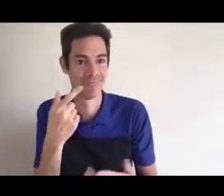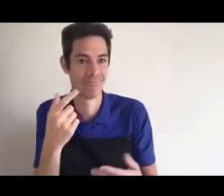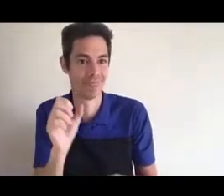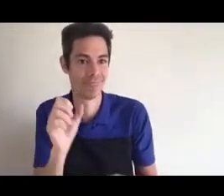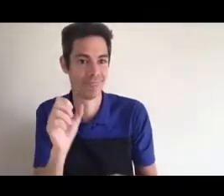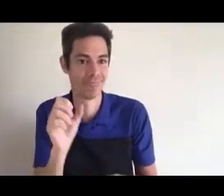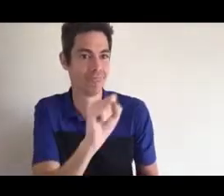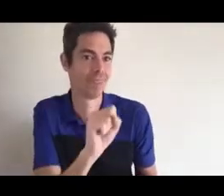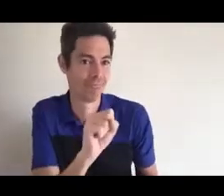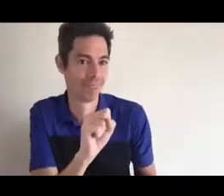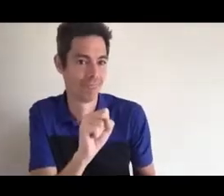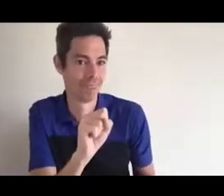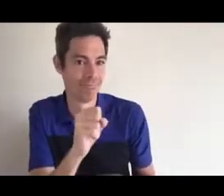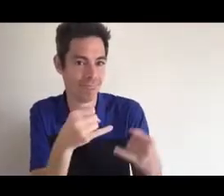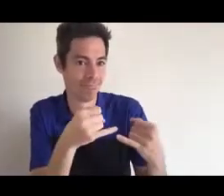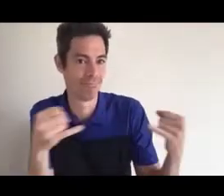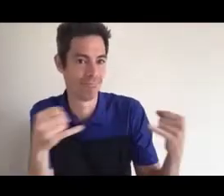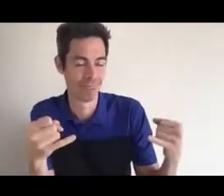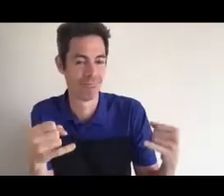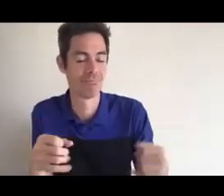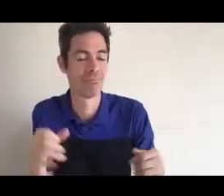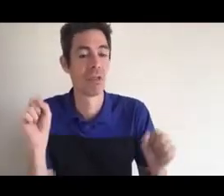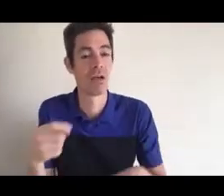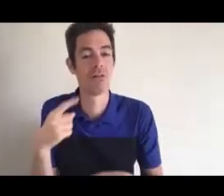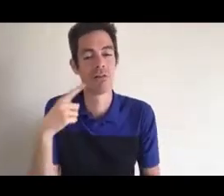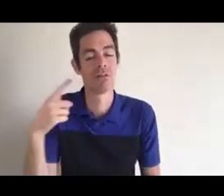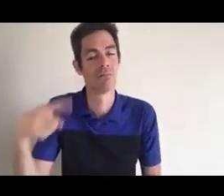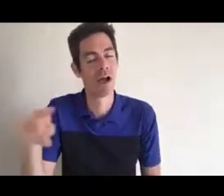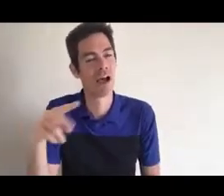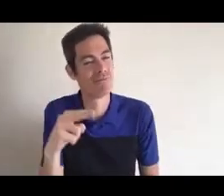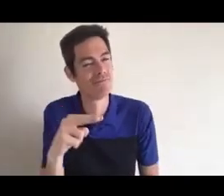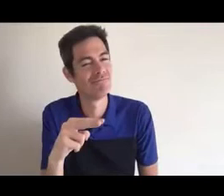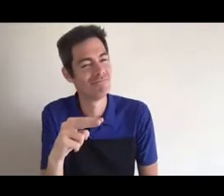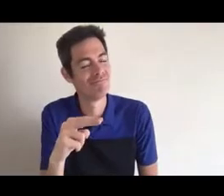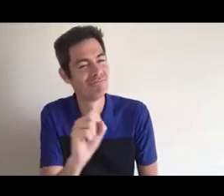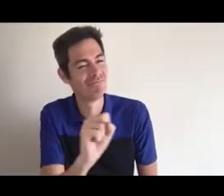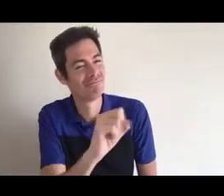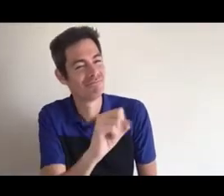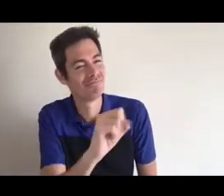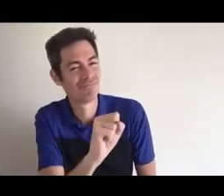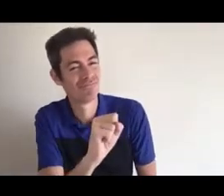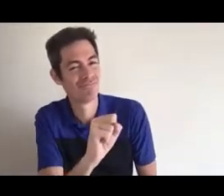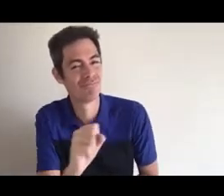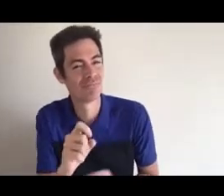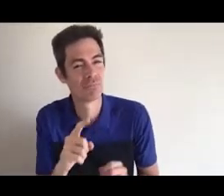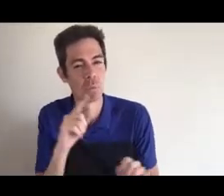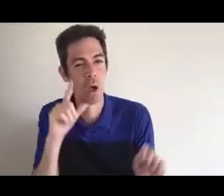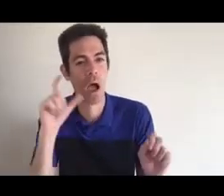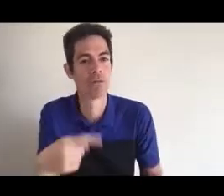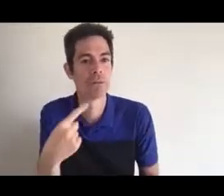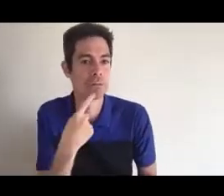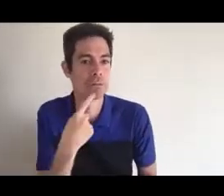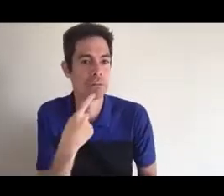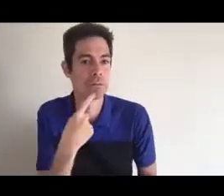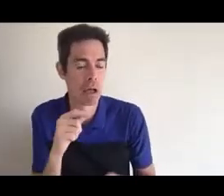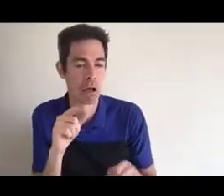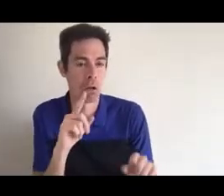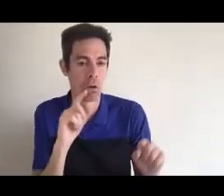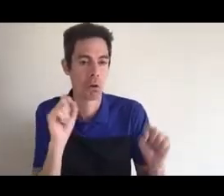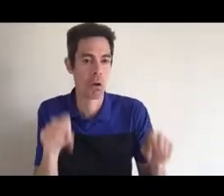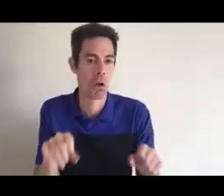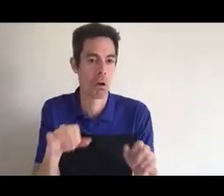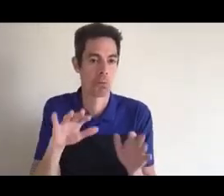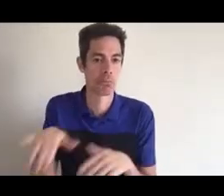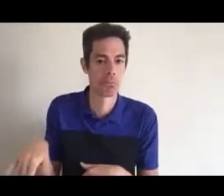They say whatever, line, L-I-N-E. So they say, you don't